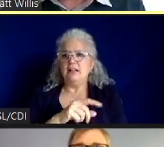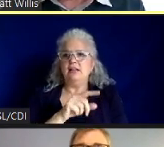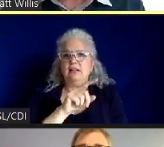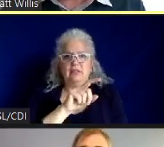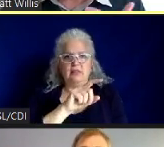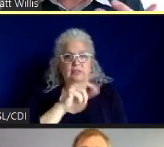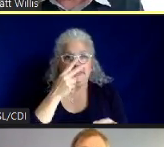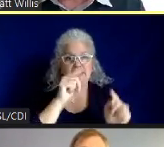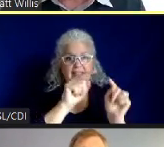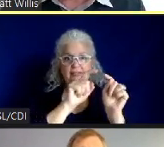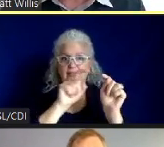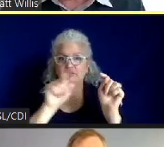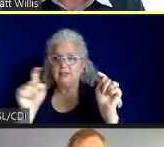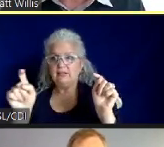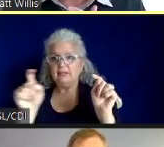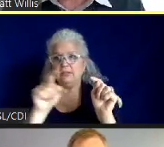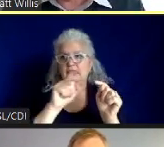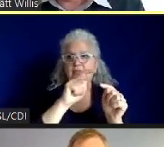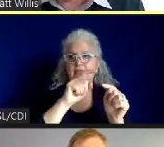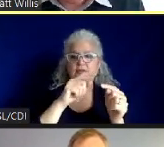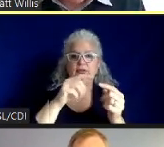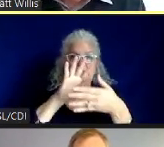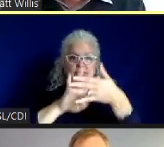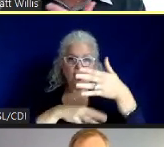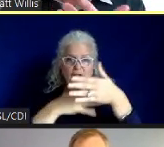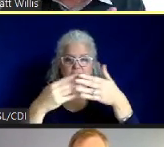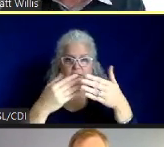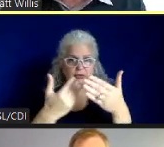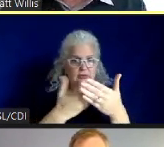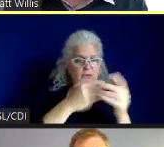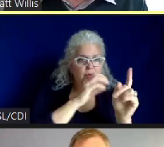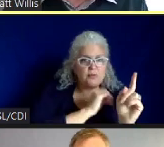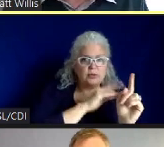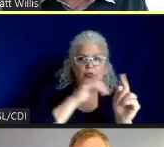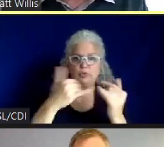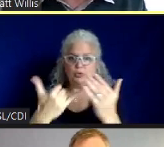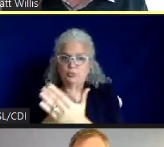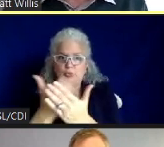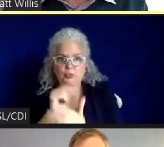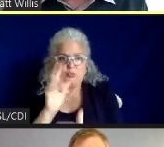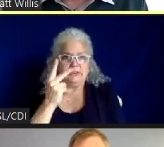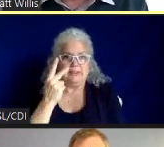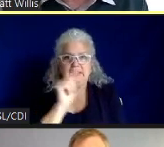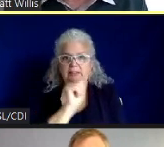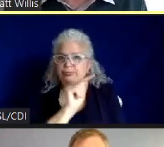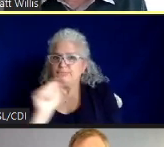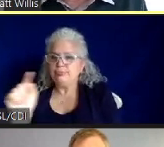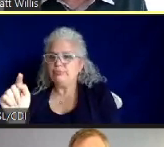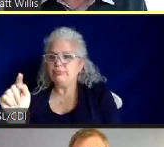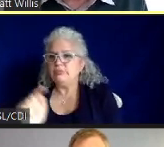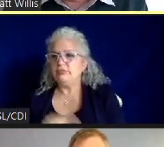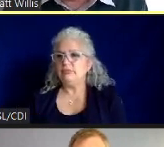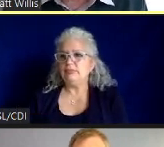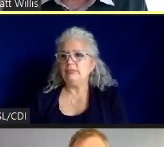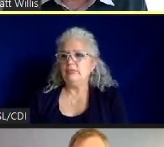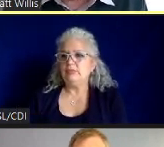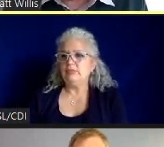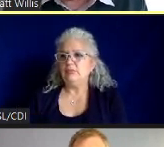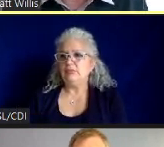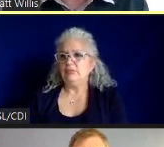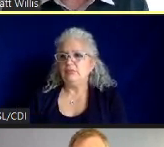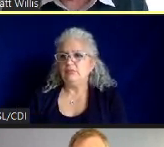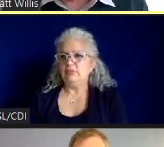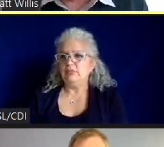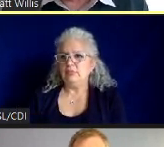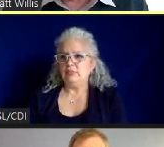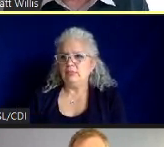exist before in terms of changes in demographics over time. And for people who are really interested in digging into the data and want access to the